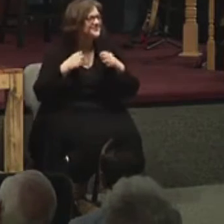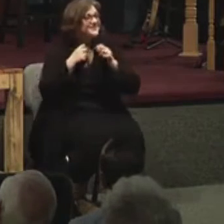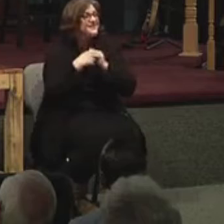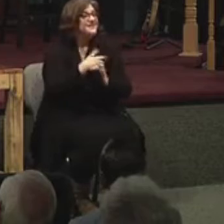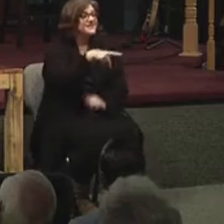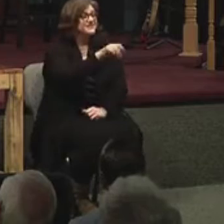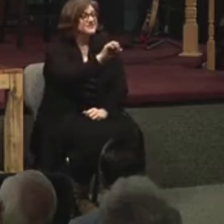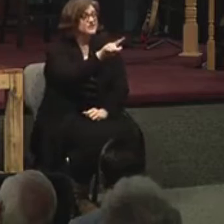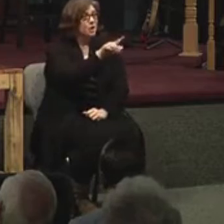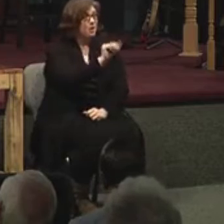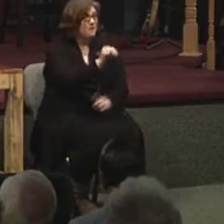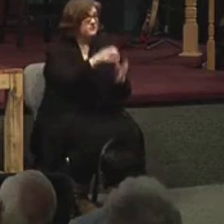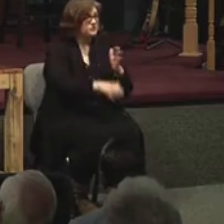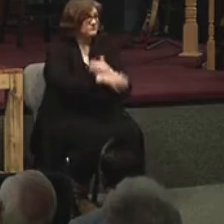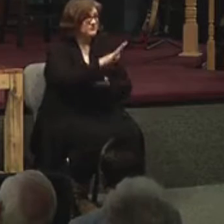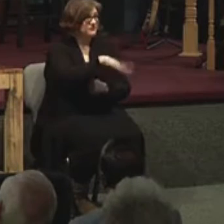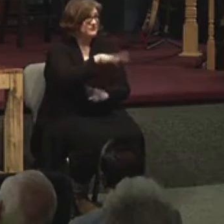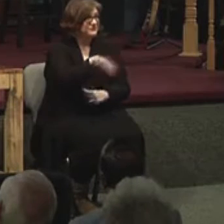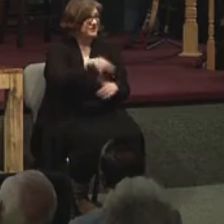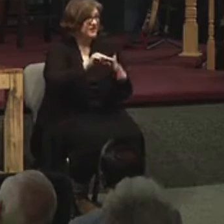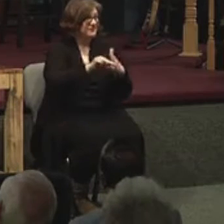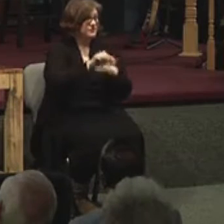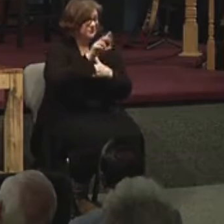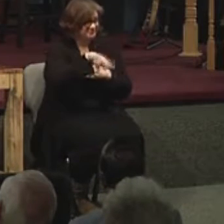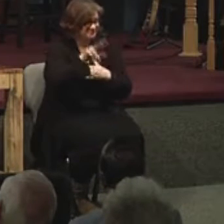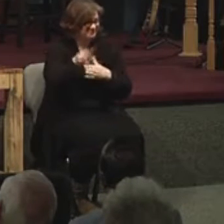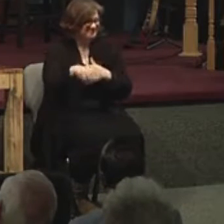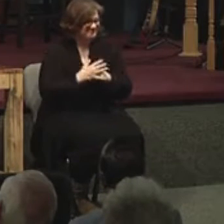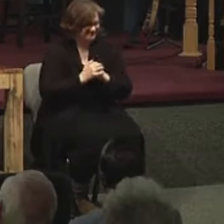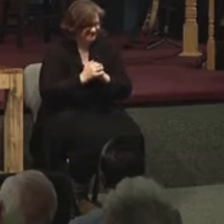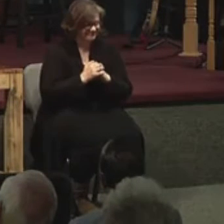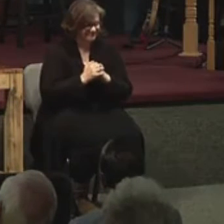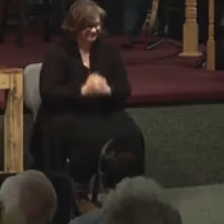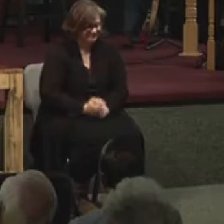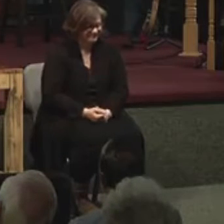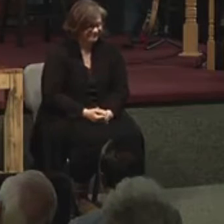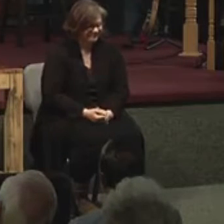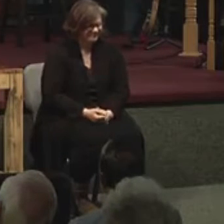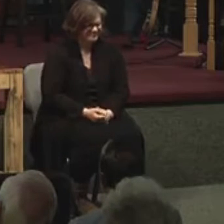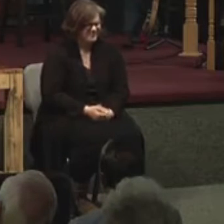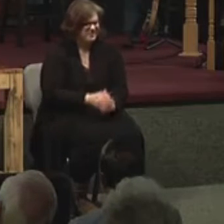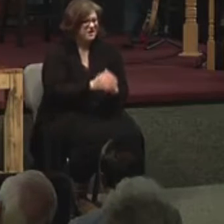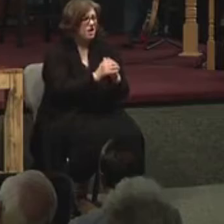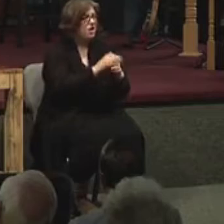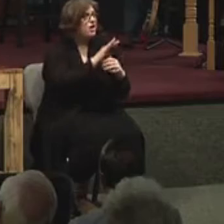Psalm 55, verse 22. Cast your cares on the Lord, and